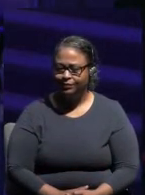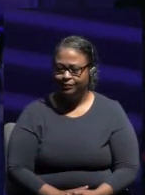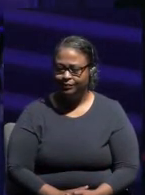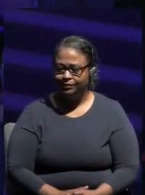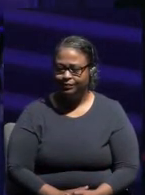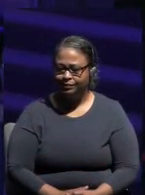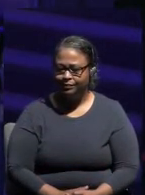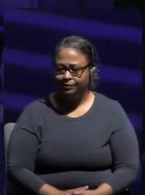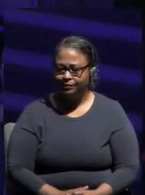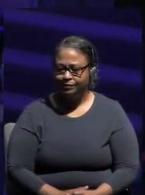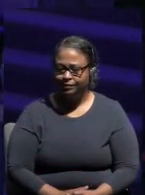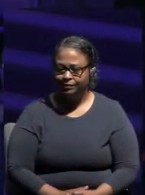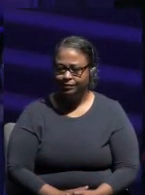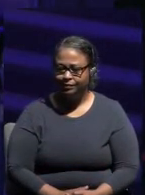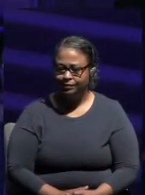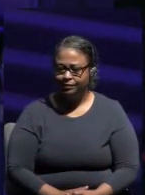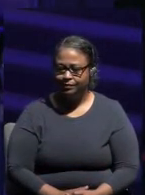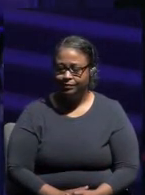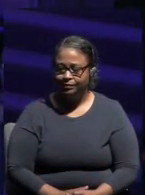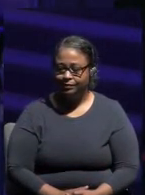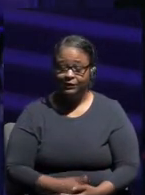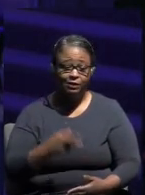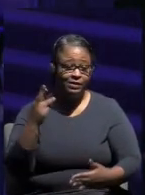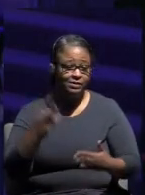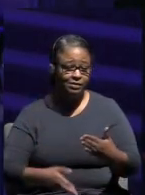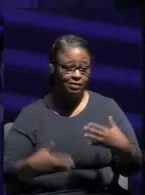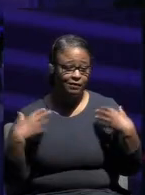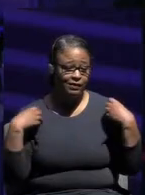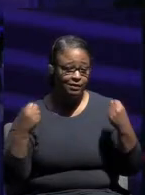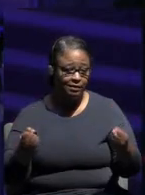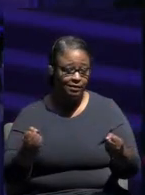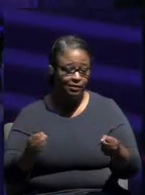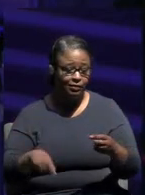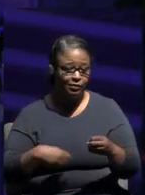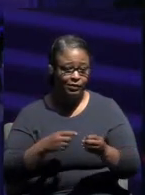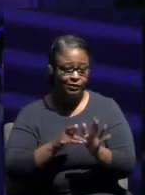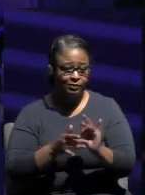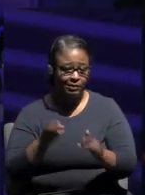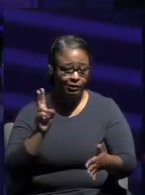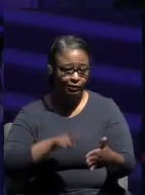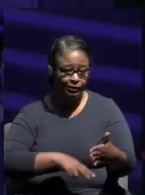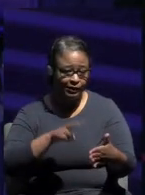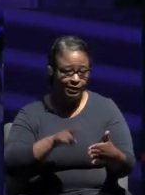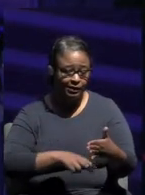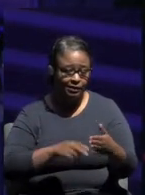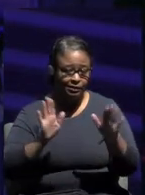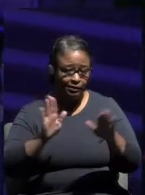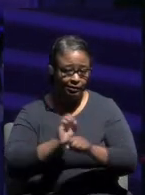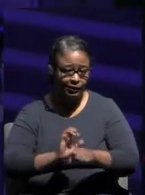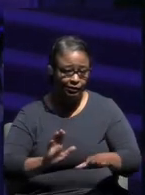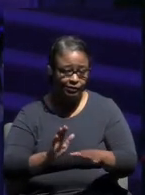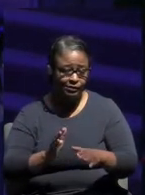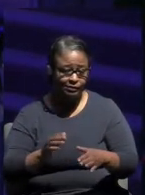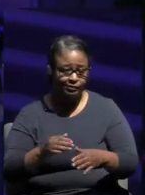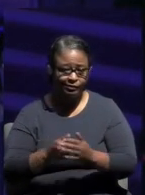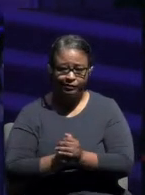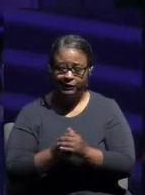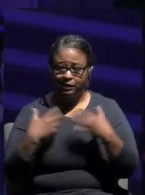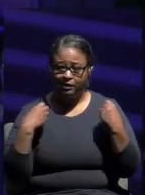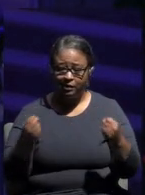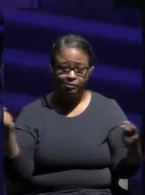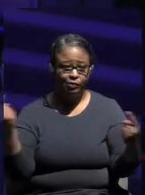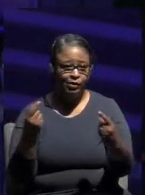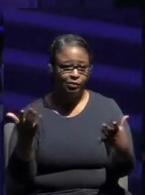the result of healing, as we look through the scripture, the result of miracles and healing is so that his name would be